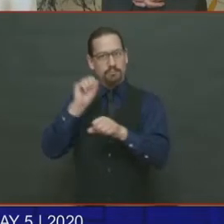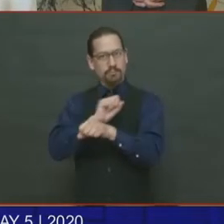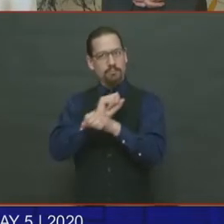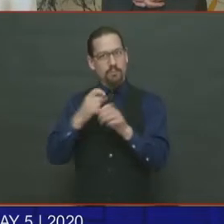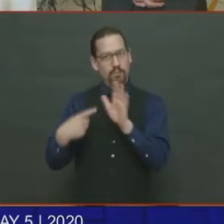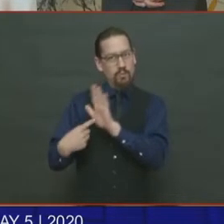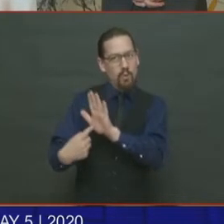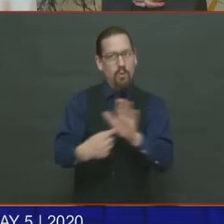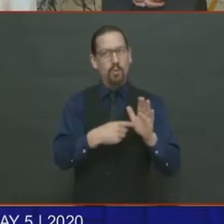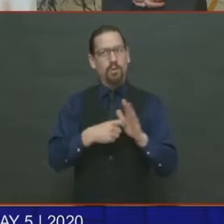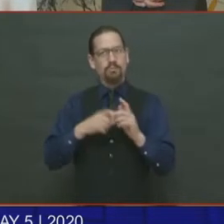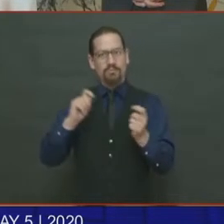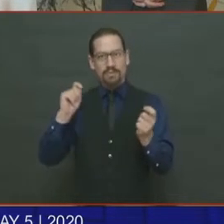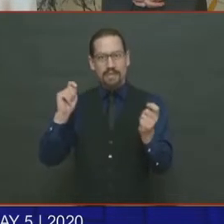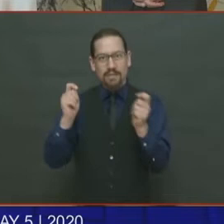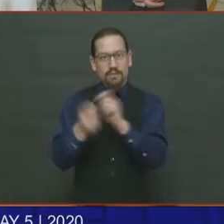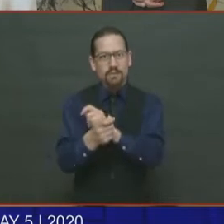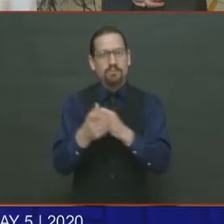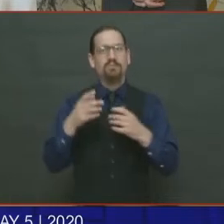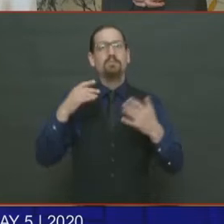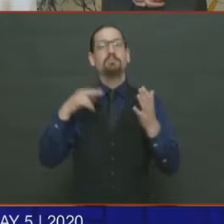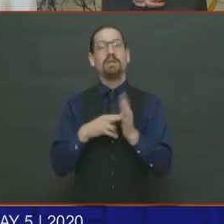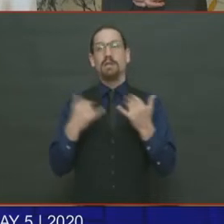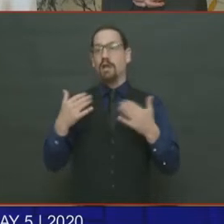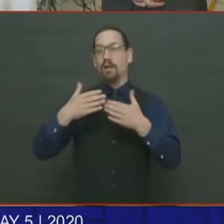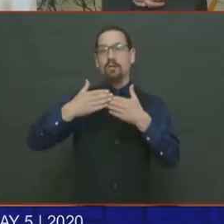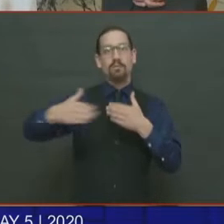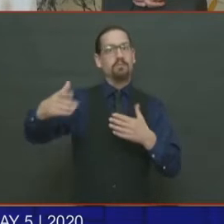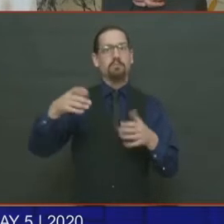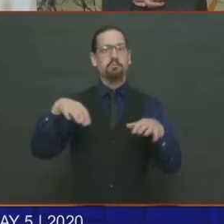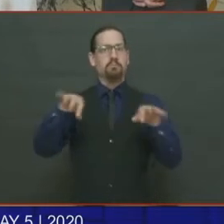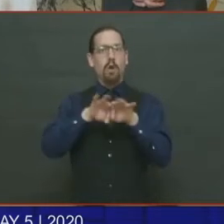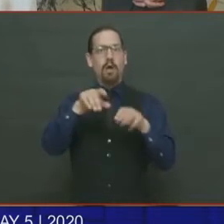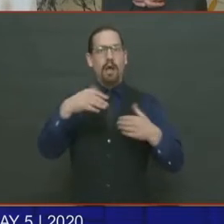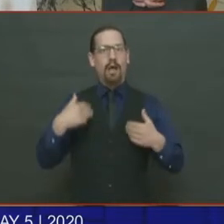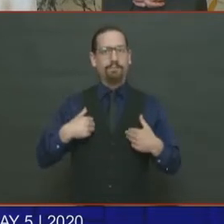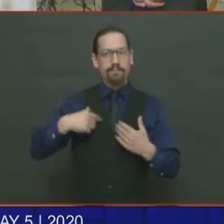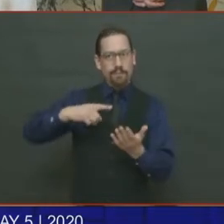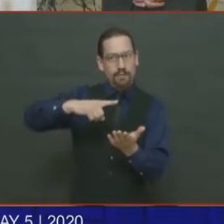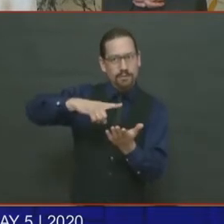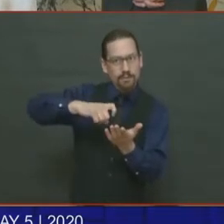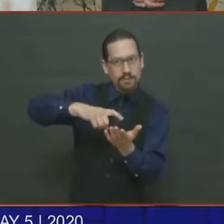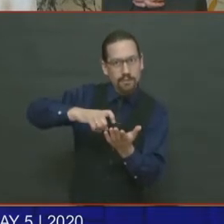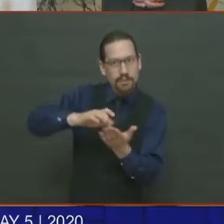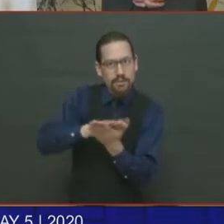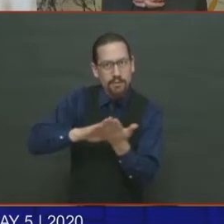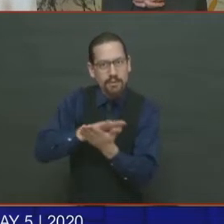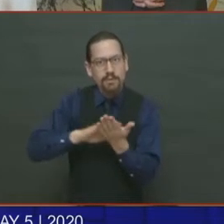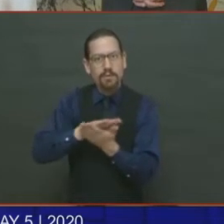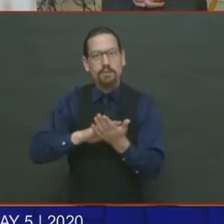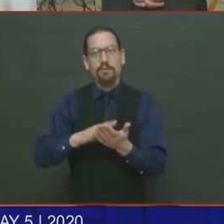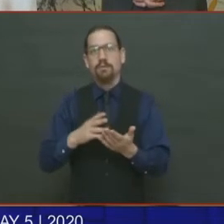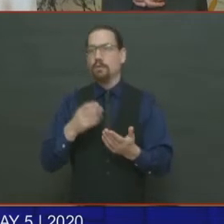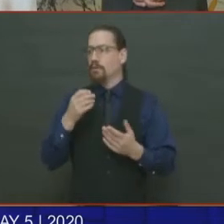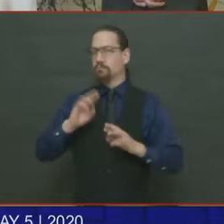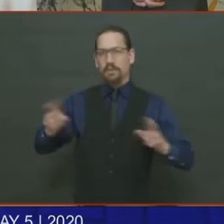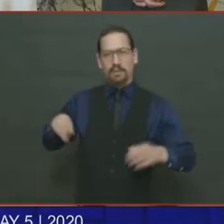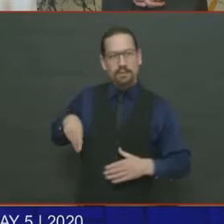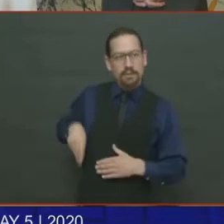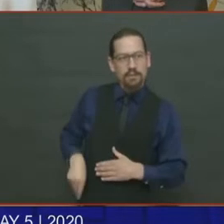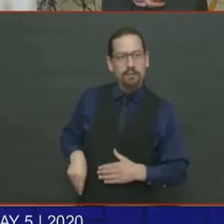Washing our hands constantly for 20 seconds, using hand sanitizer, cleaning high